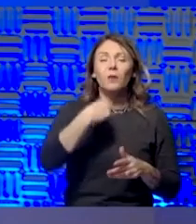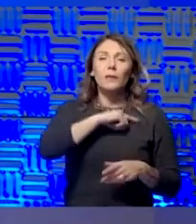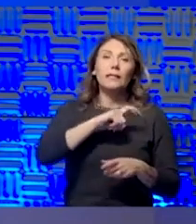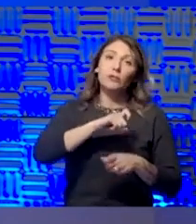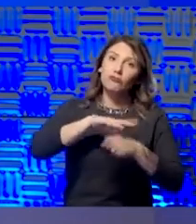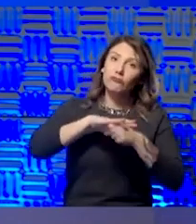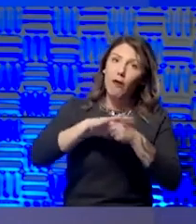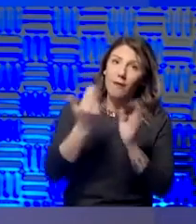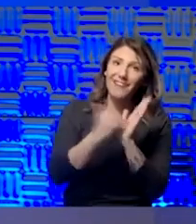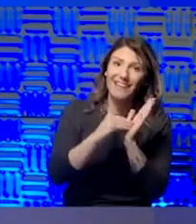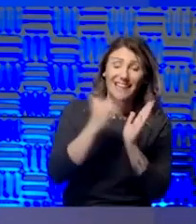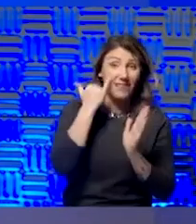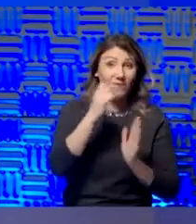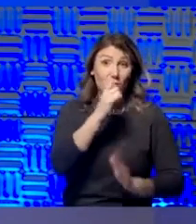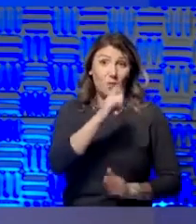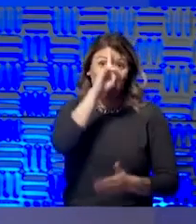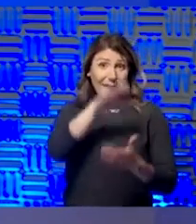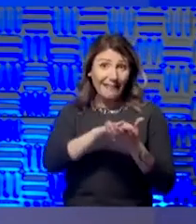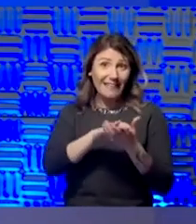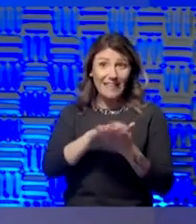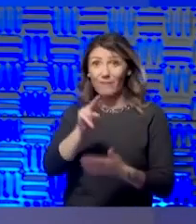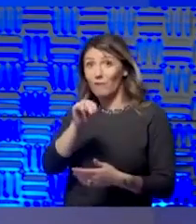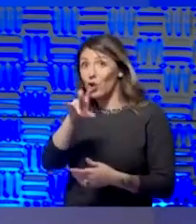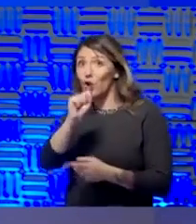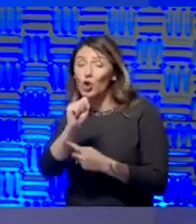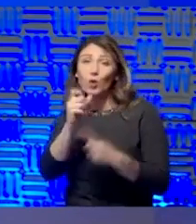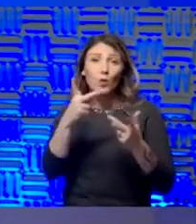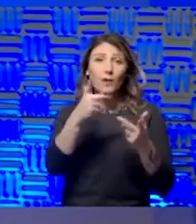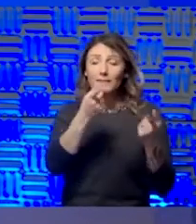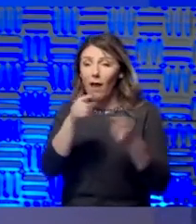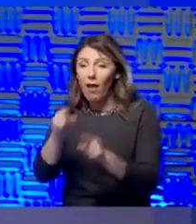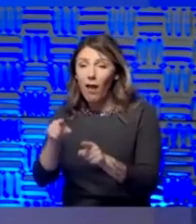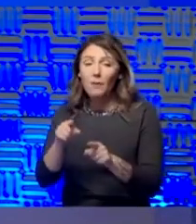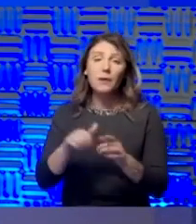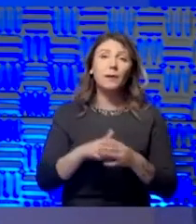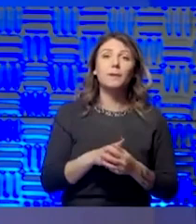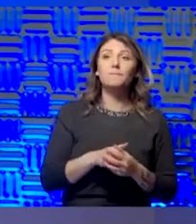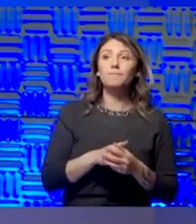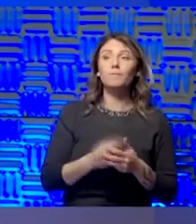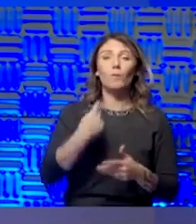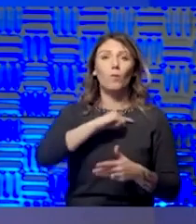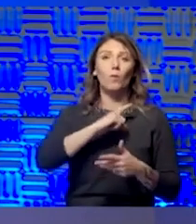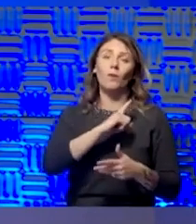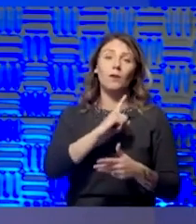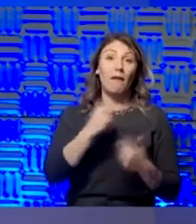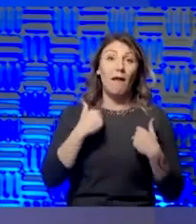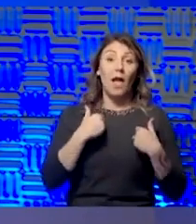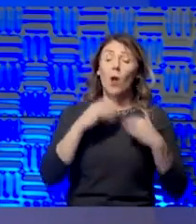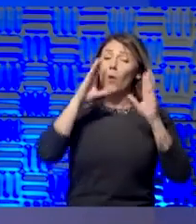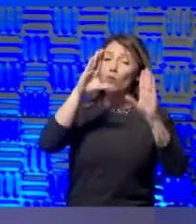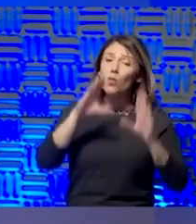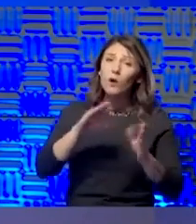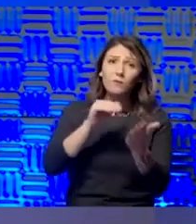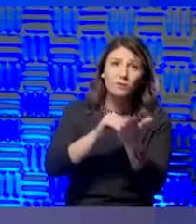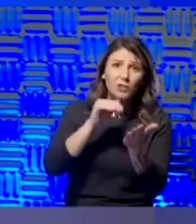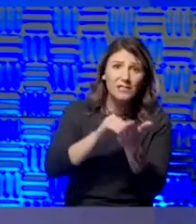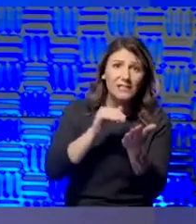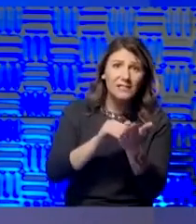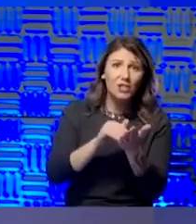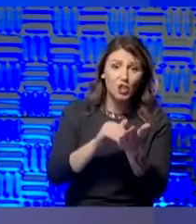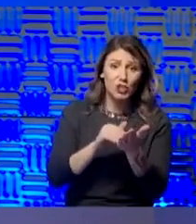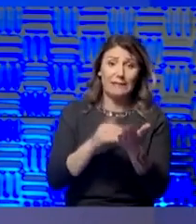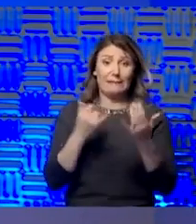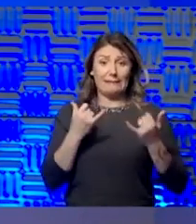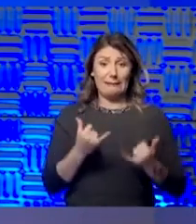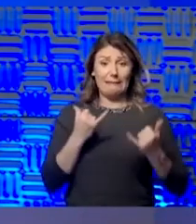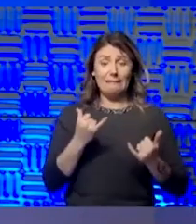again, if you don't believe the news reports, if you don't believe what actually is going on, we've had a great physician on today who was on the front lines and